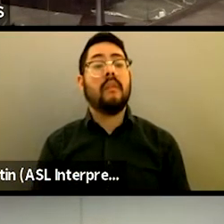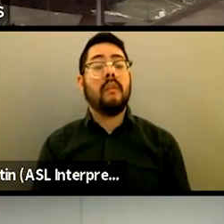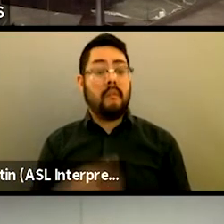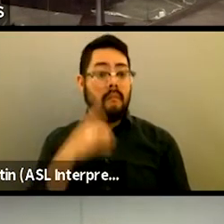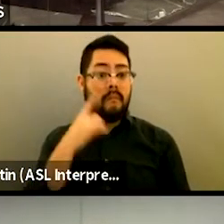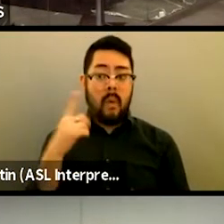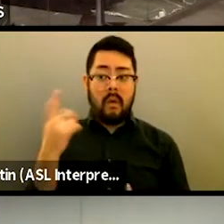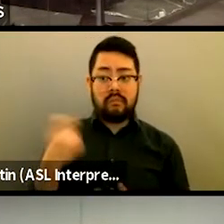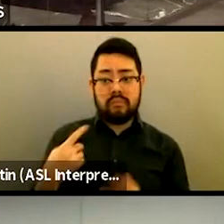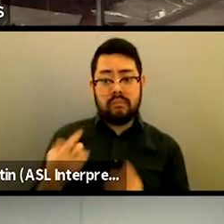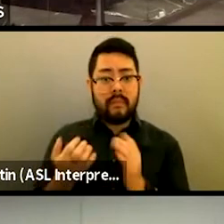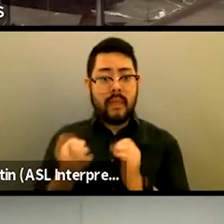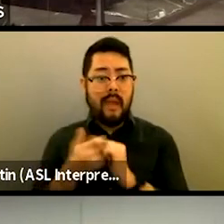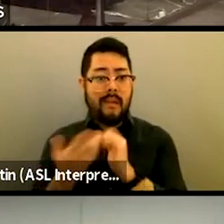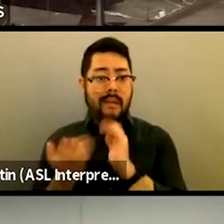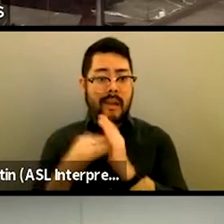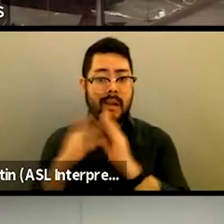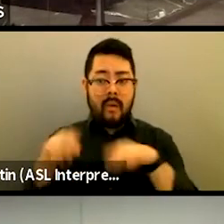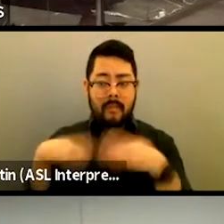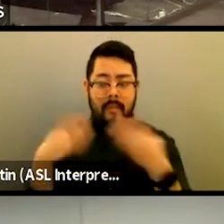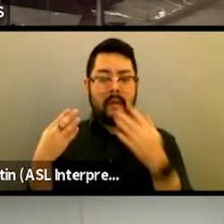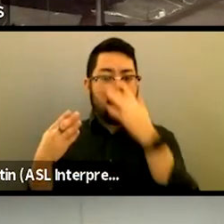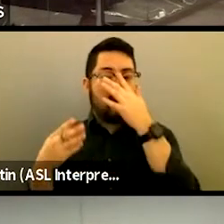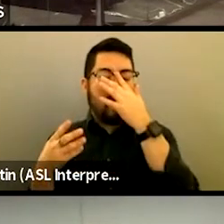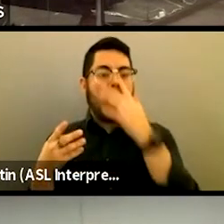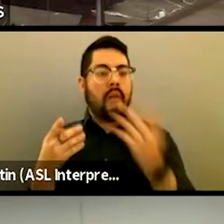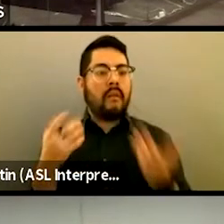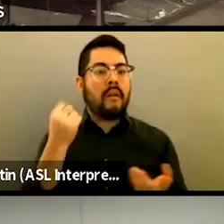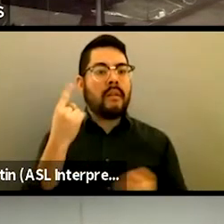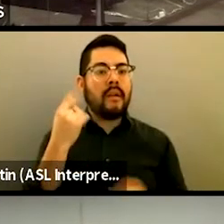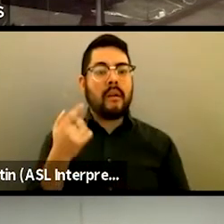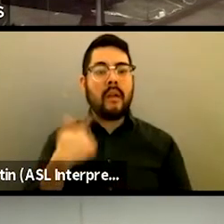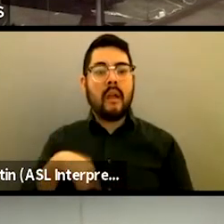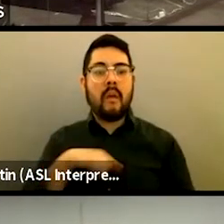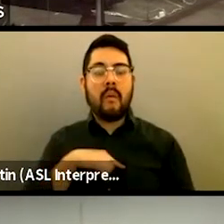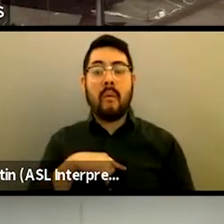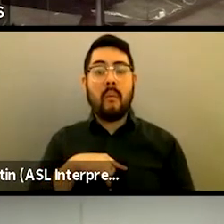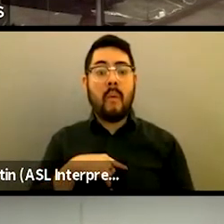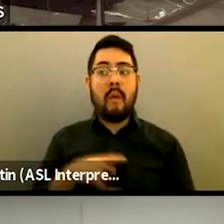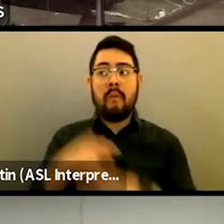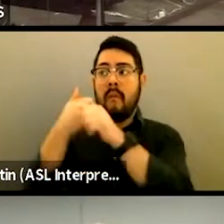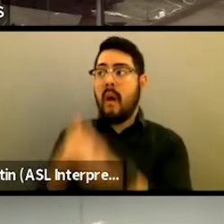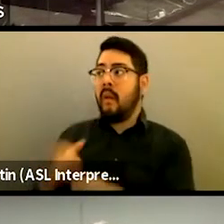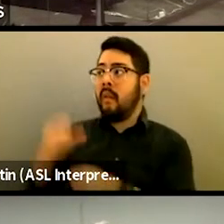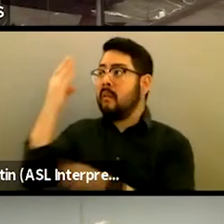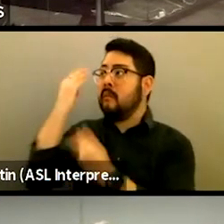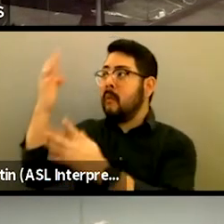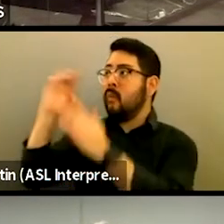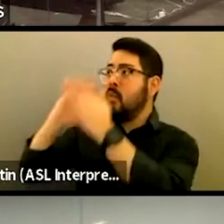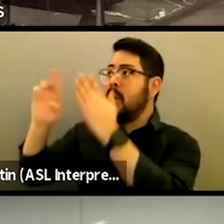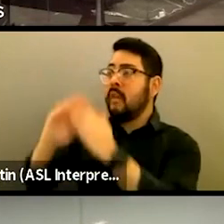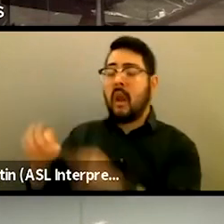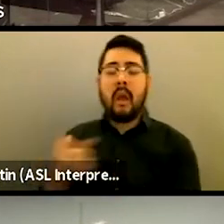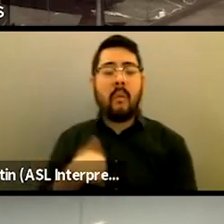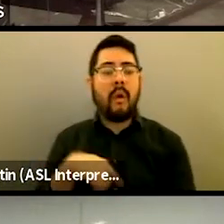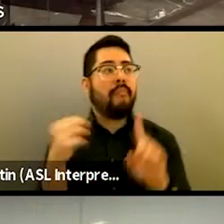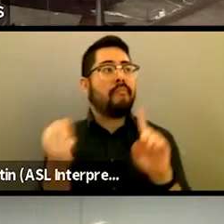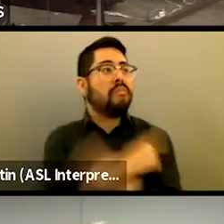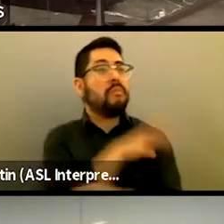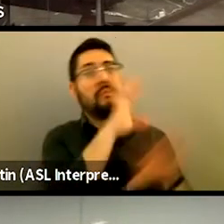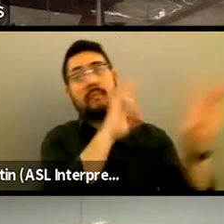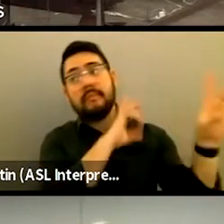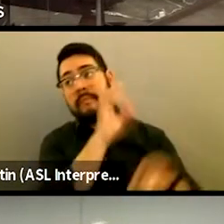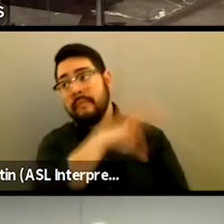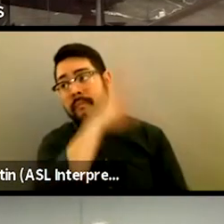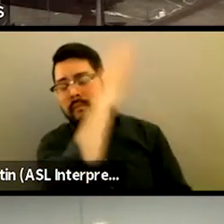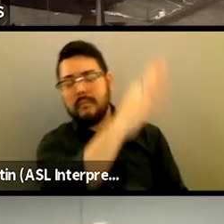to point back to the fact that we are looking at the science. We're not cherry picking data around this. There's robust data that